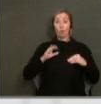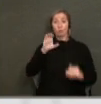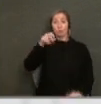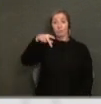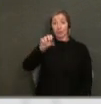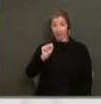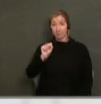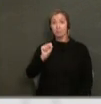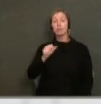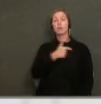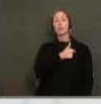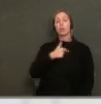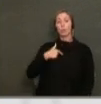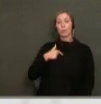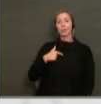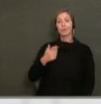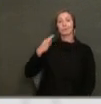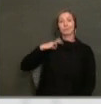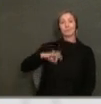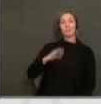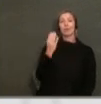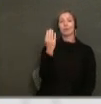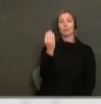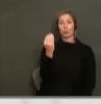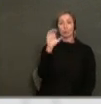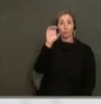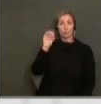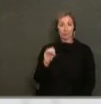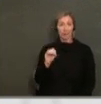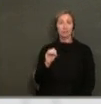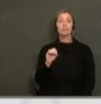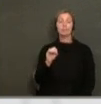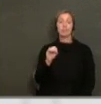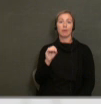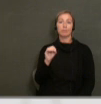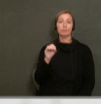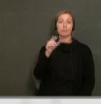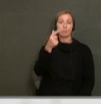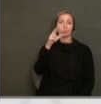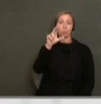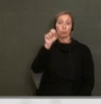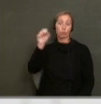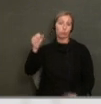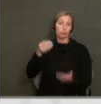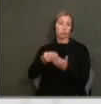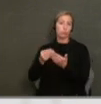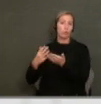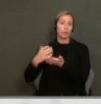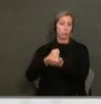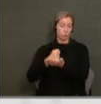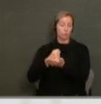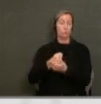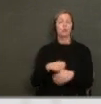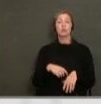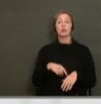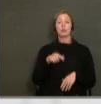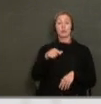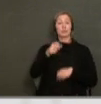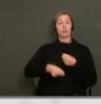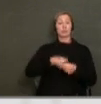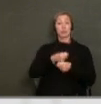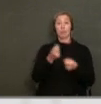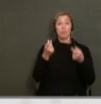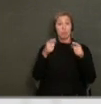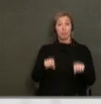gross revenues. So with what happened this year is because of gas prices